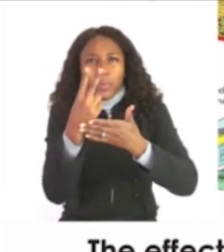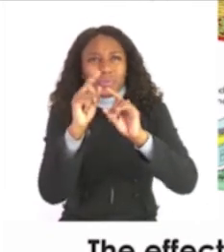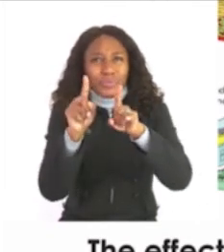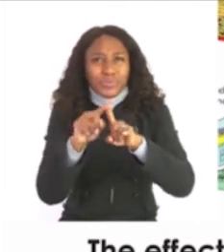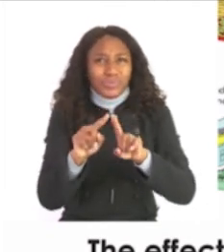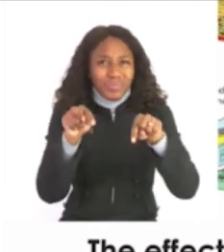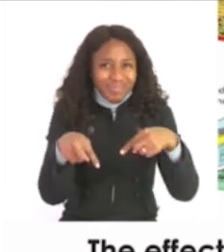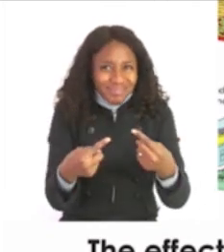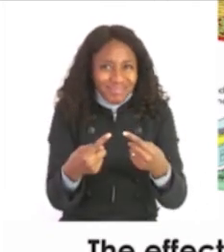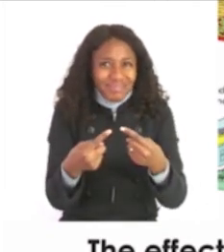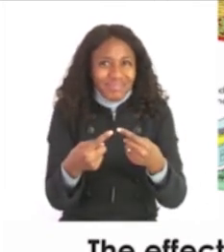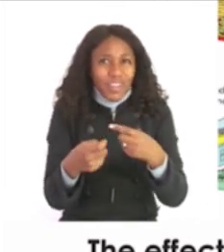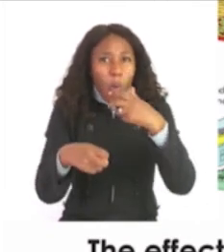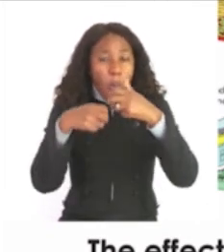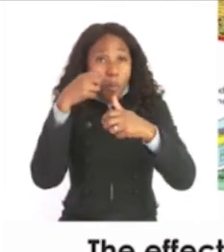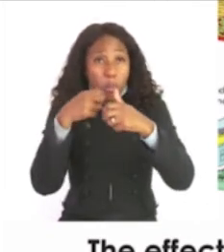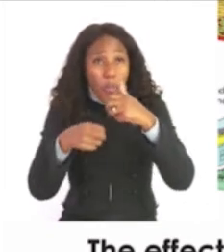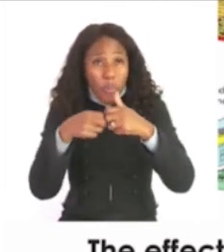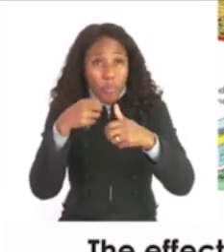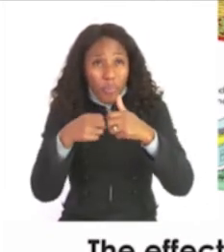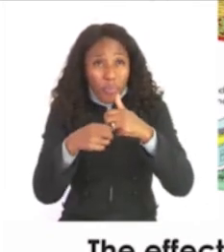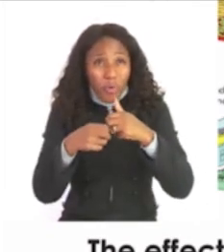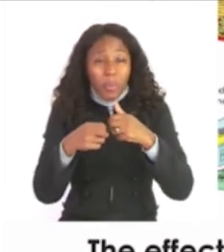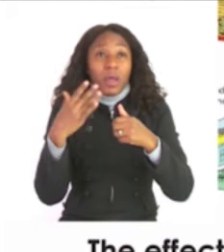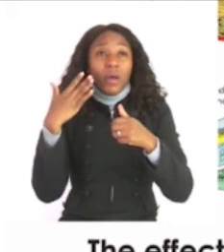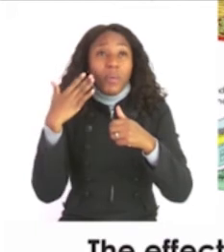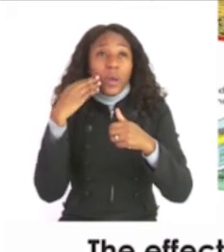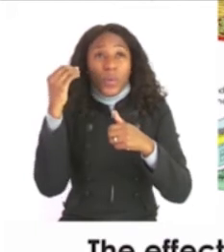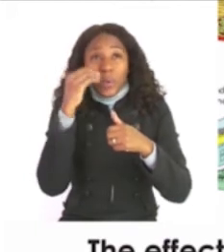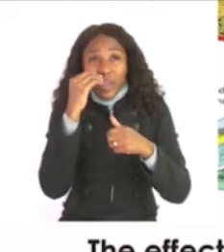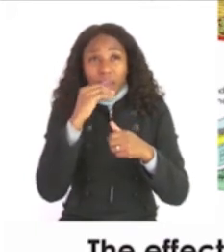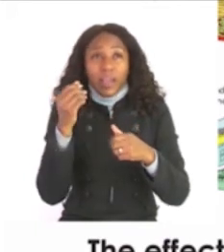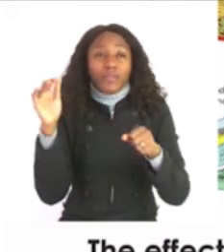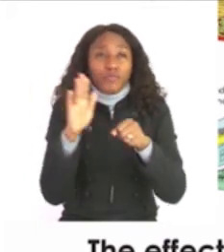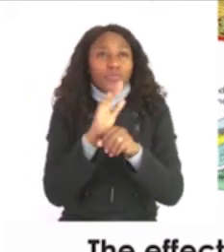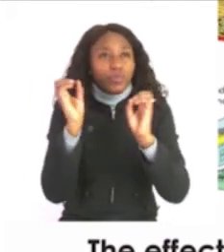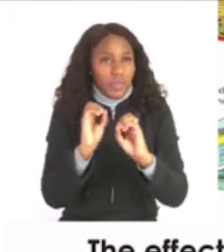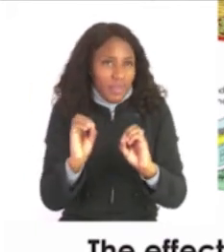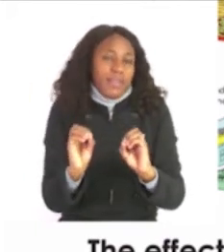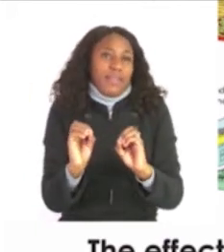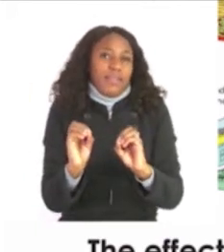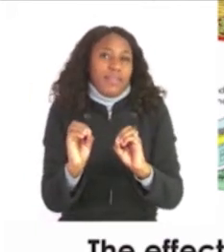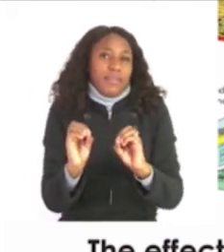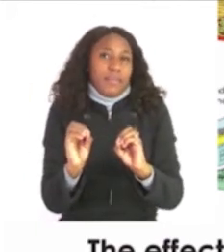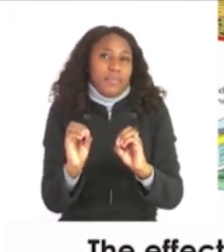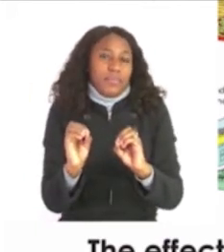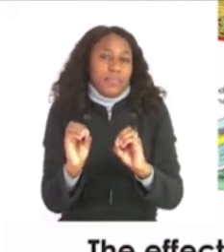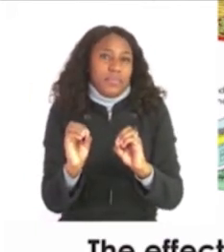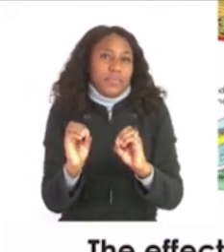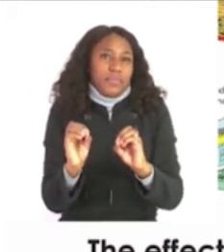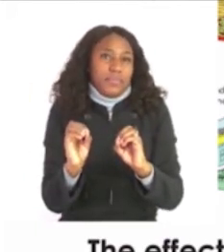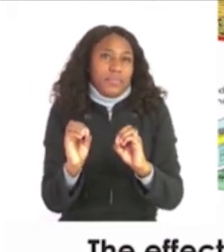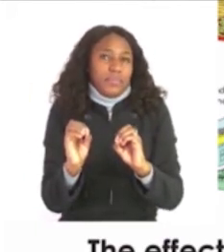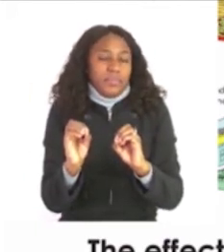different malnutrition diseases. So these are diseases that you can get if you don't have a balanced diet or if you